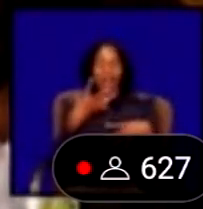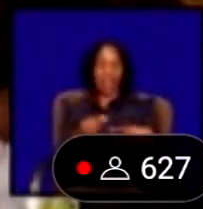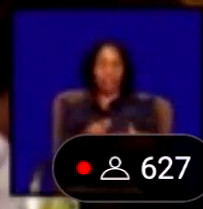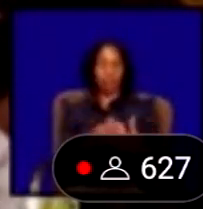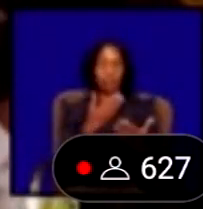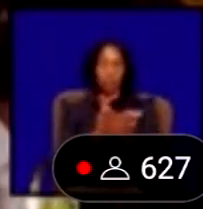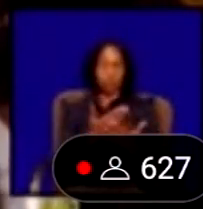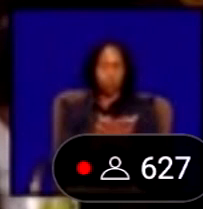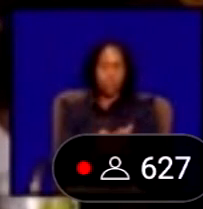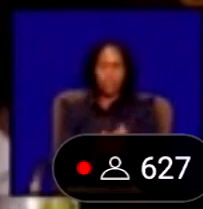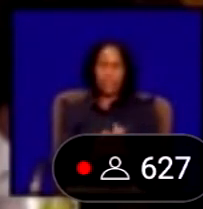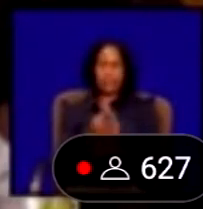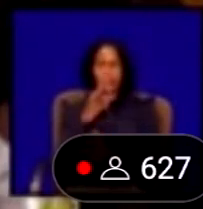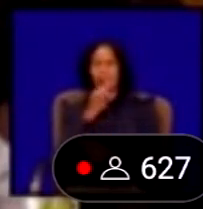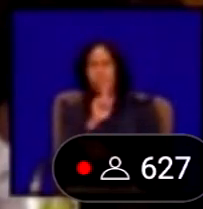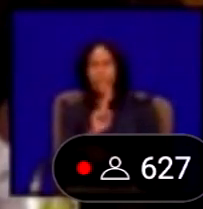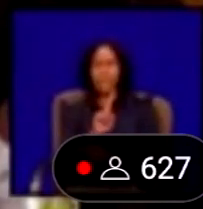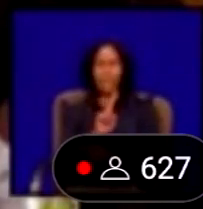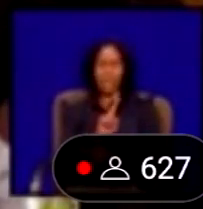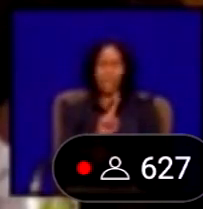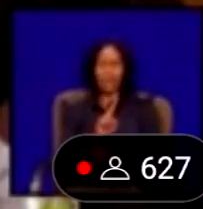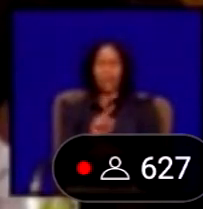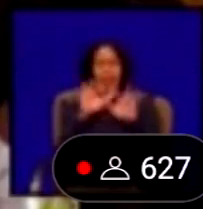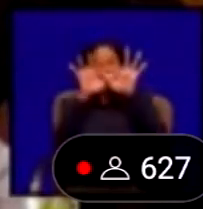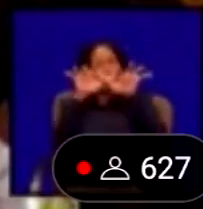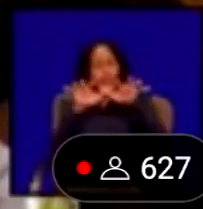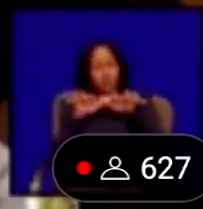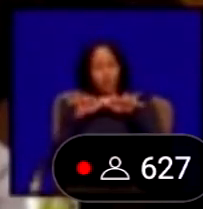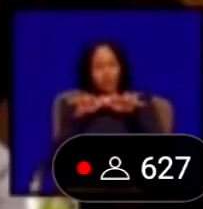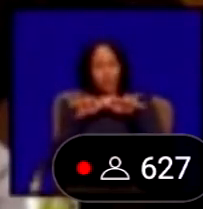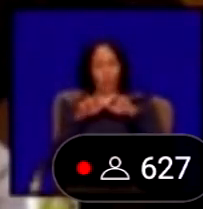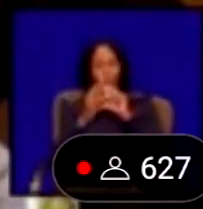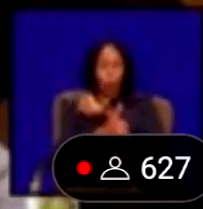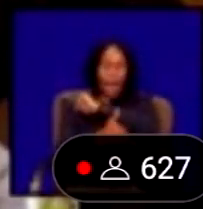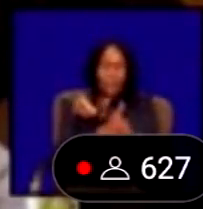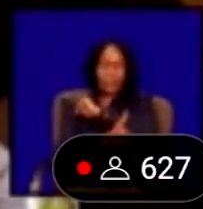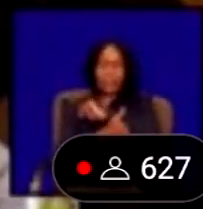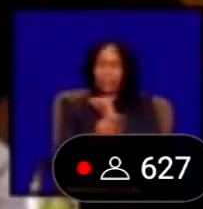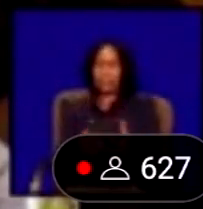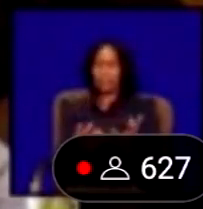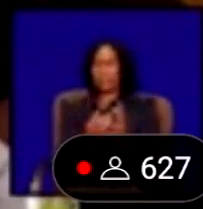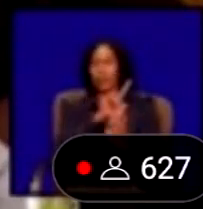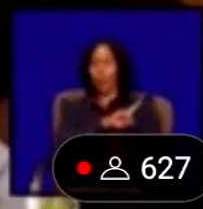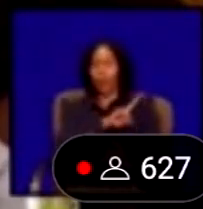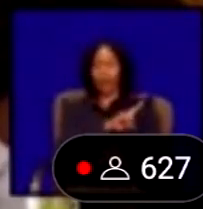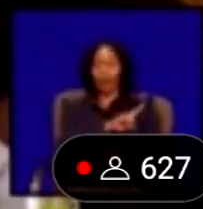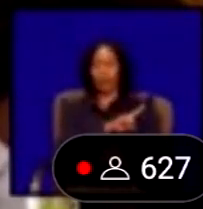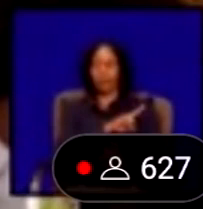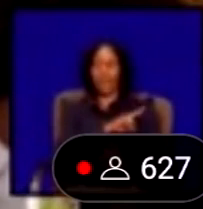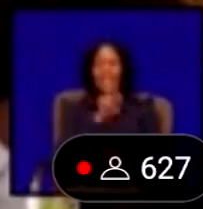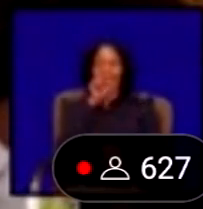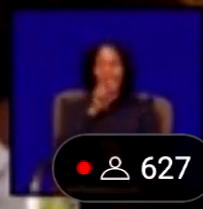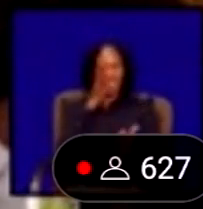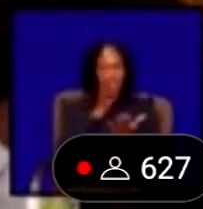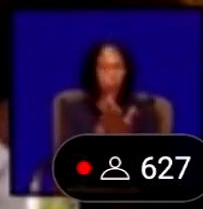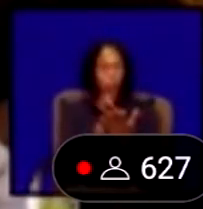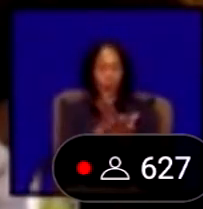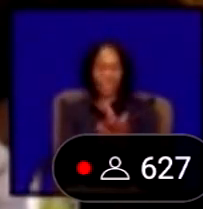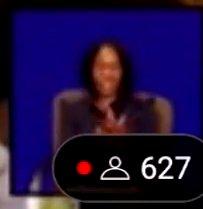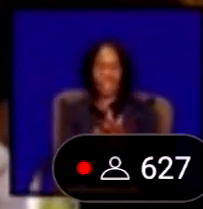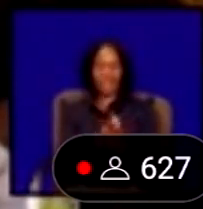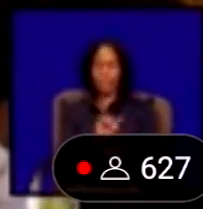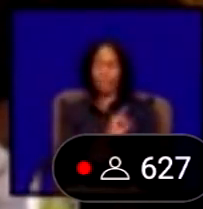burns. It ended badly for Nero, Mr. President. It will surely end very badly with